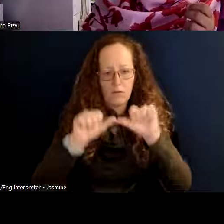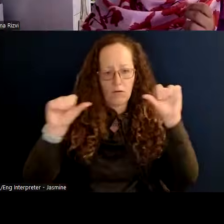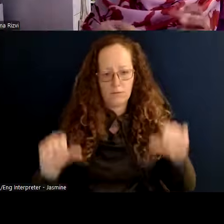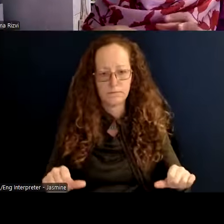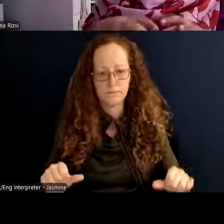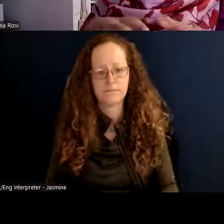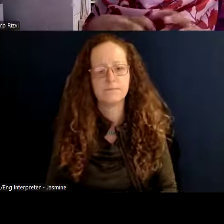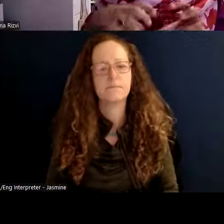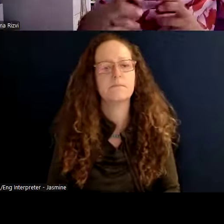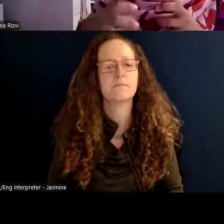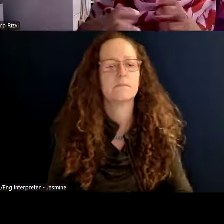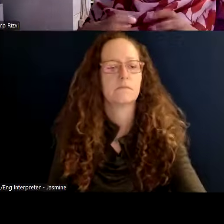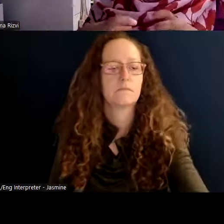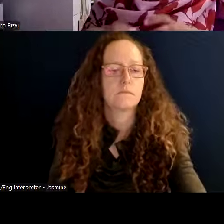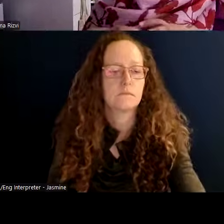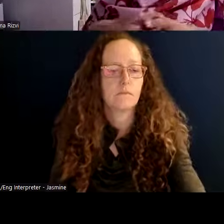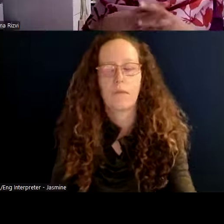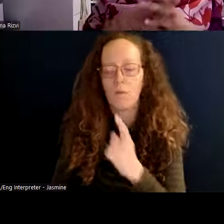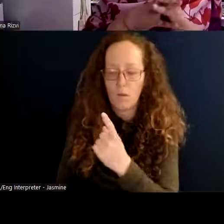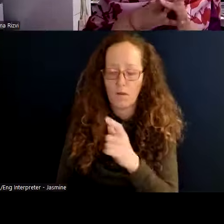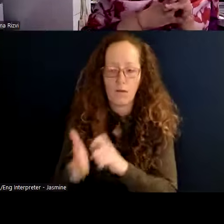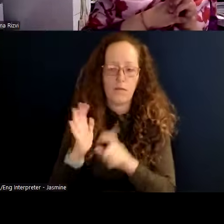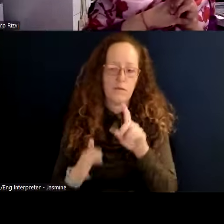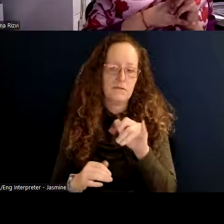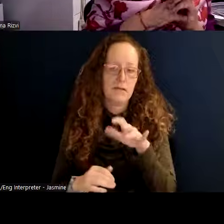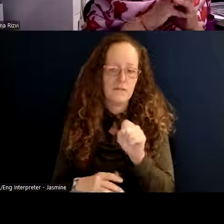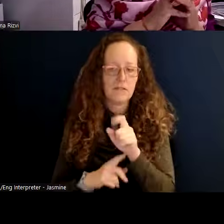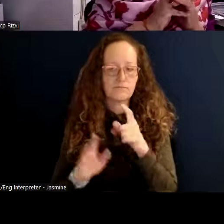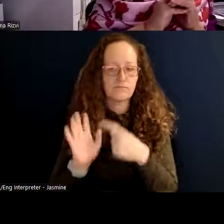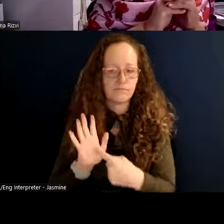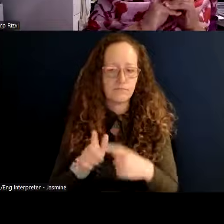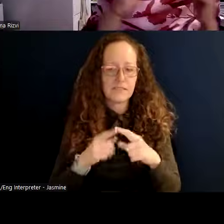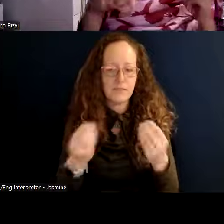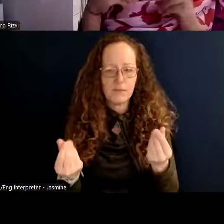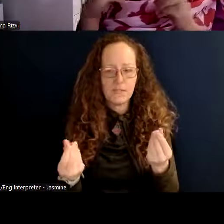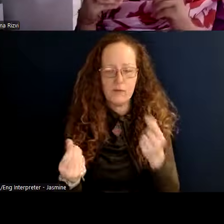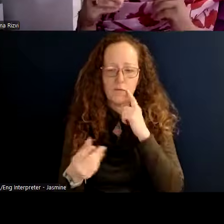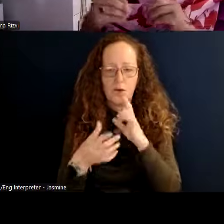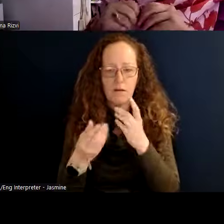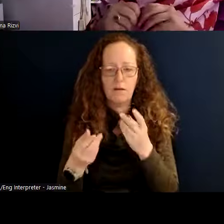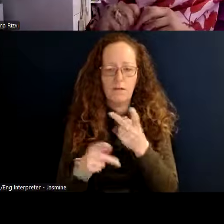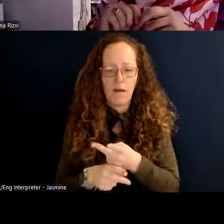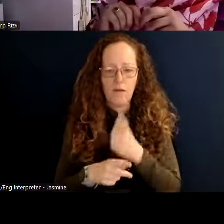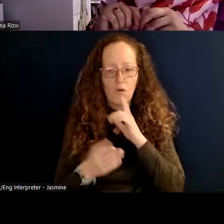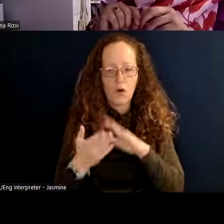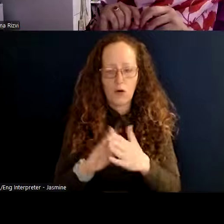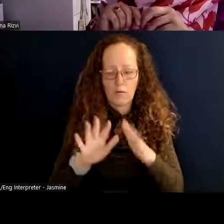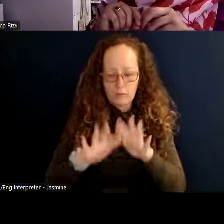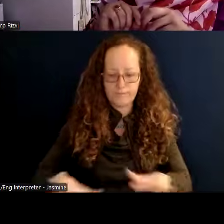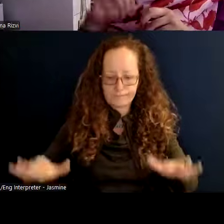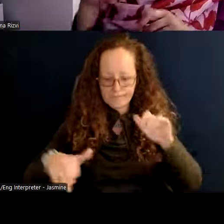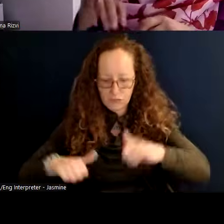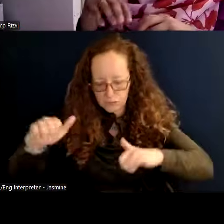the many ways one might identify the materialities of care within the urban form, infrastructures, and urban transformation